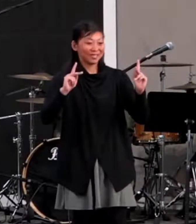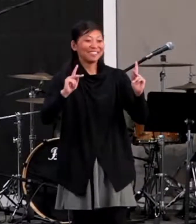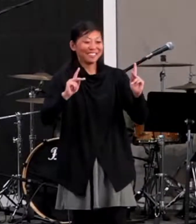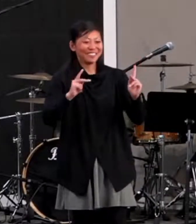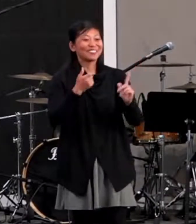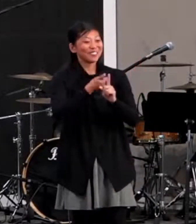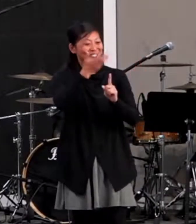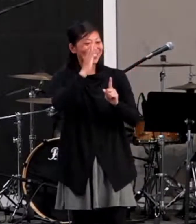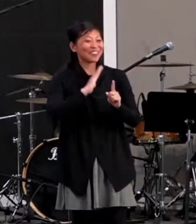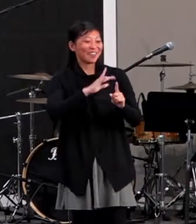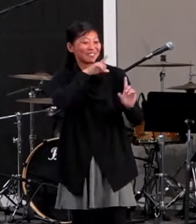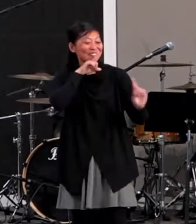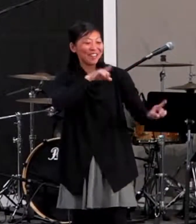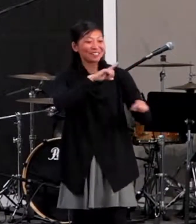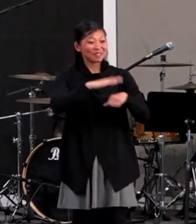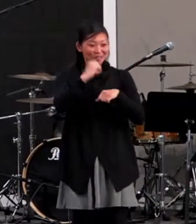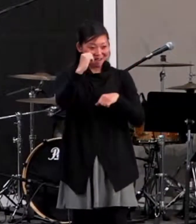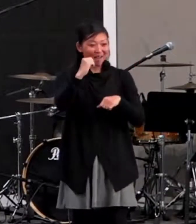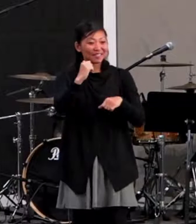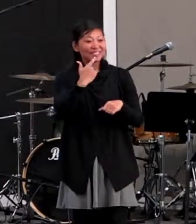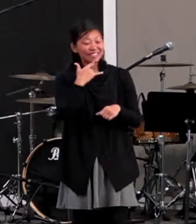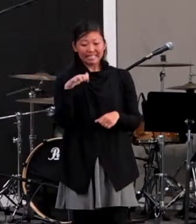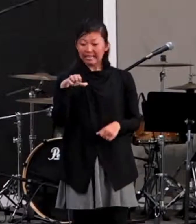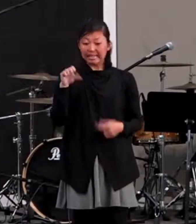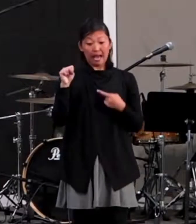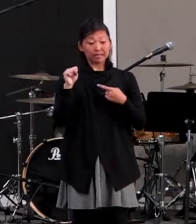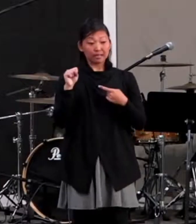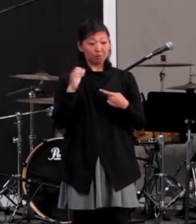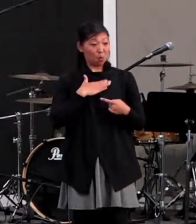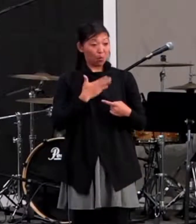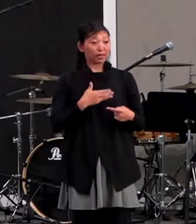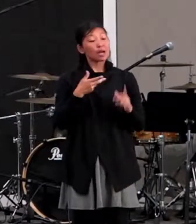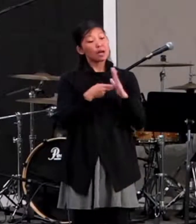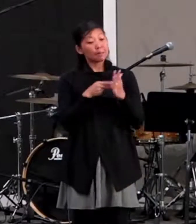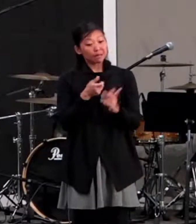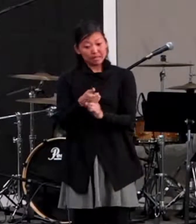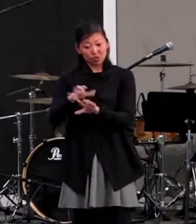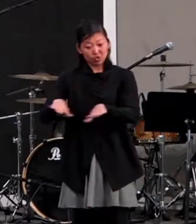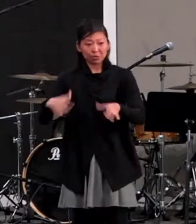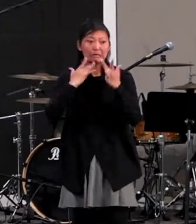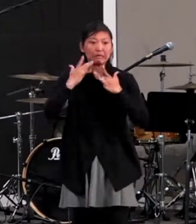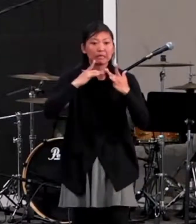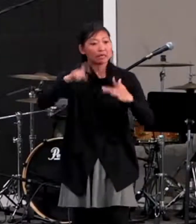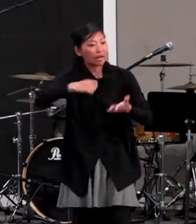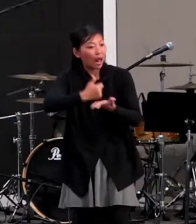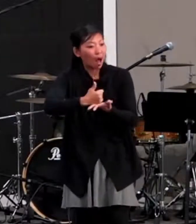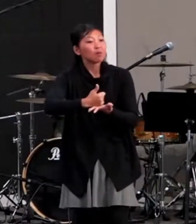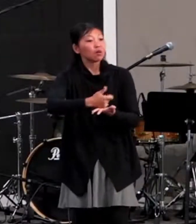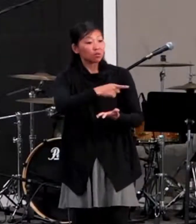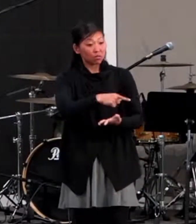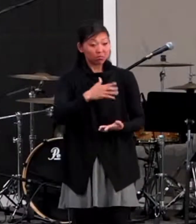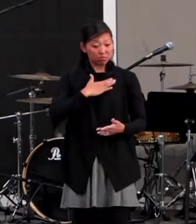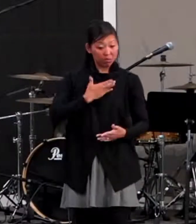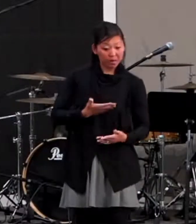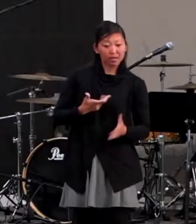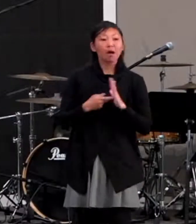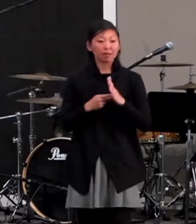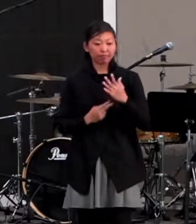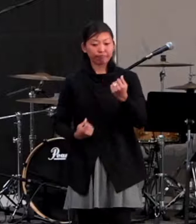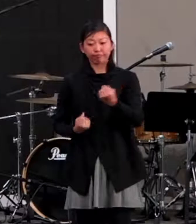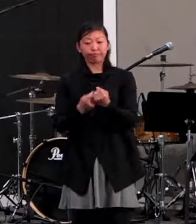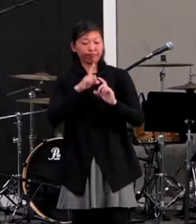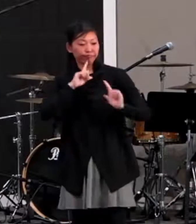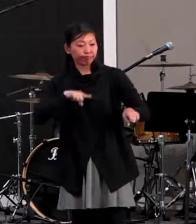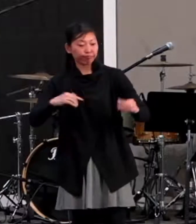to care for the poor, and when you say yes to a sponsorship, you offer to help a child who desperately needs it. Your sponsorship connects a child with a local church,